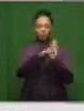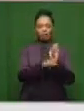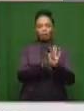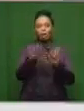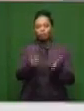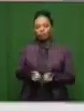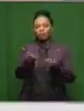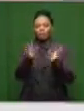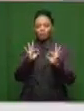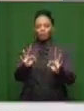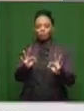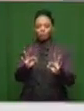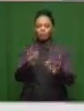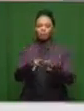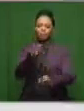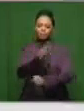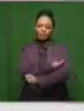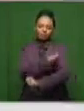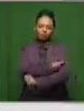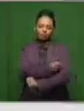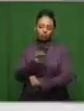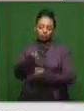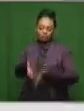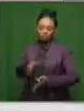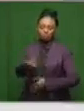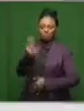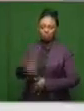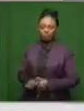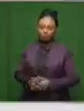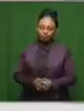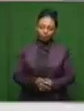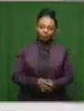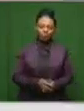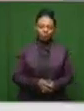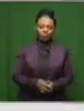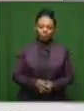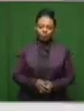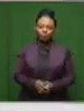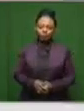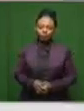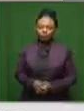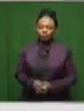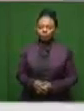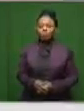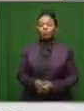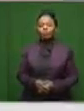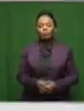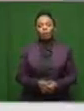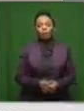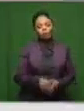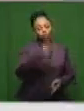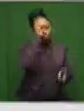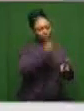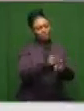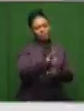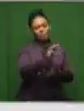an effective vaccine to South Africans. And then of course Professor Mpatele as